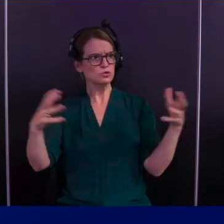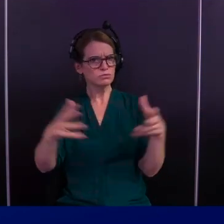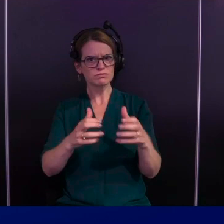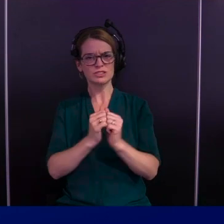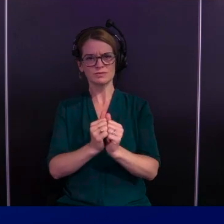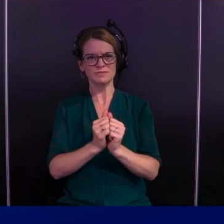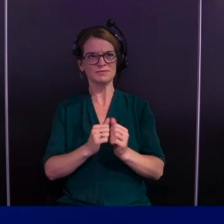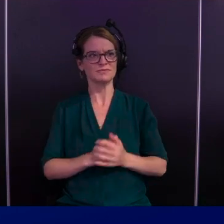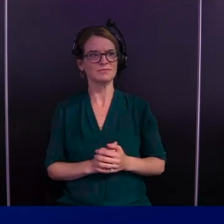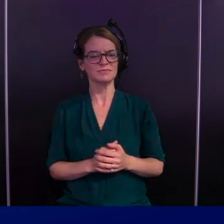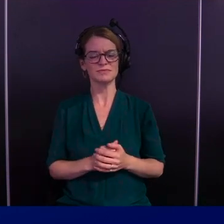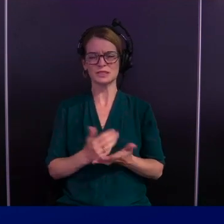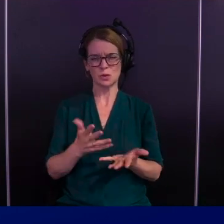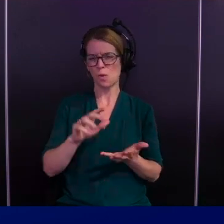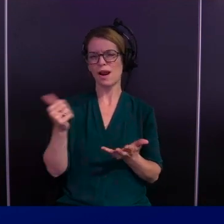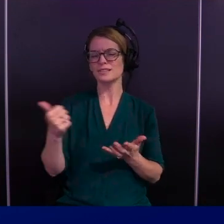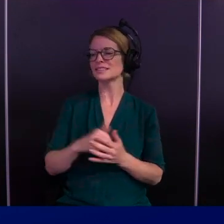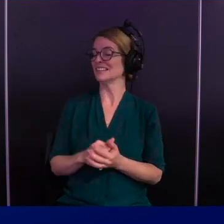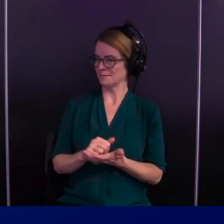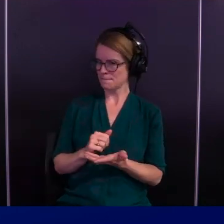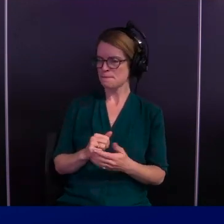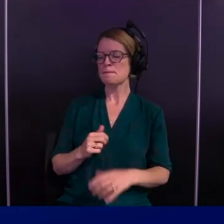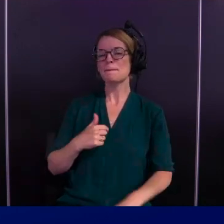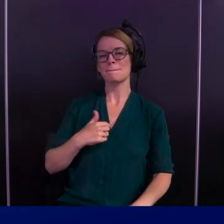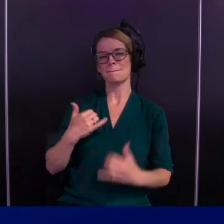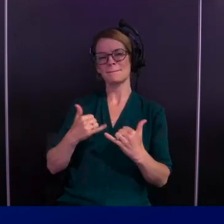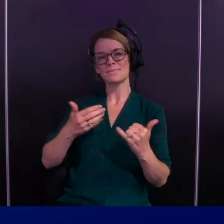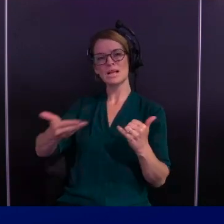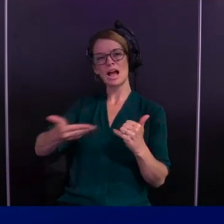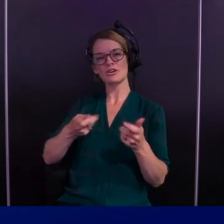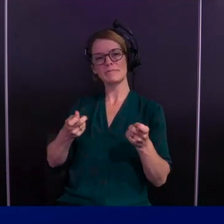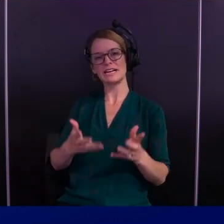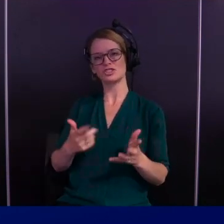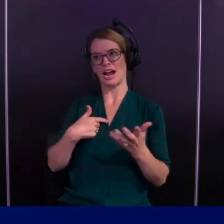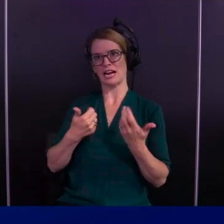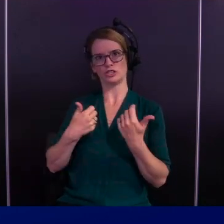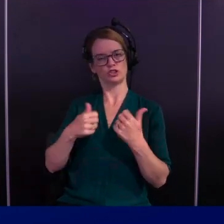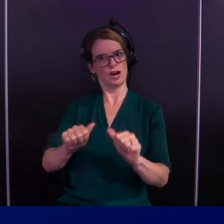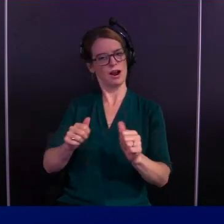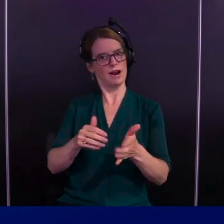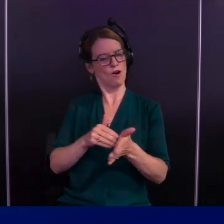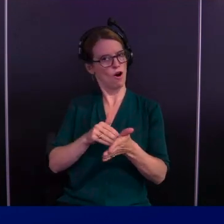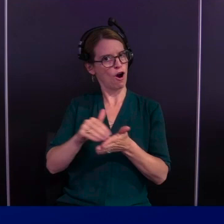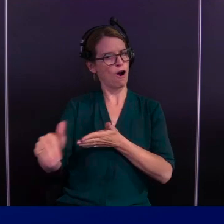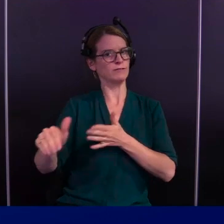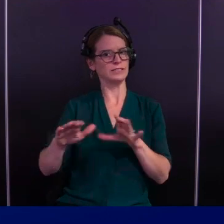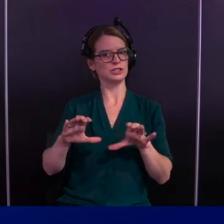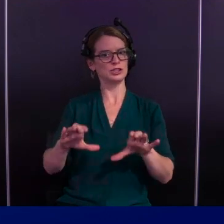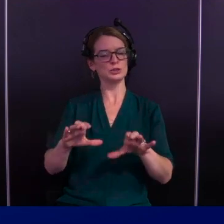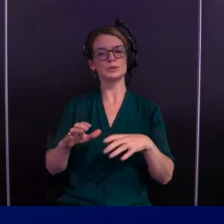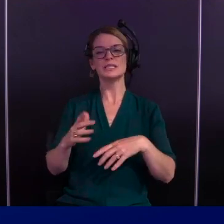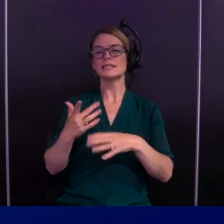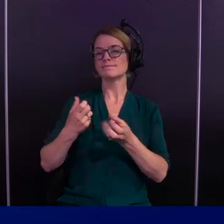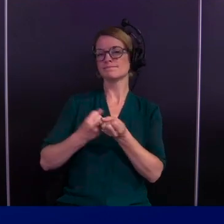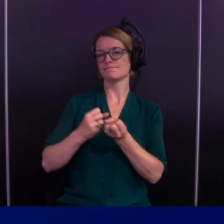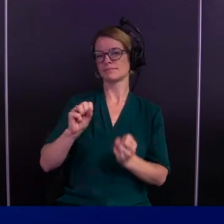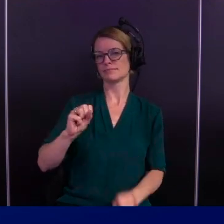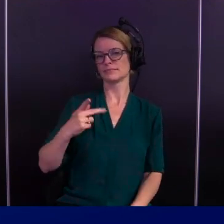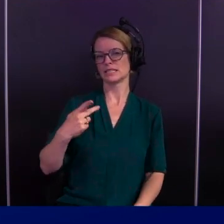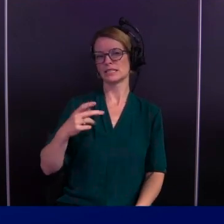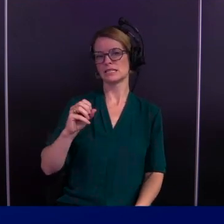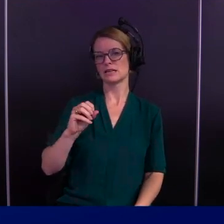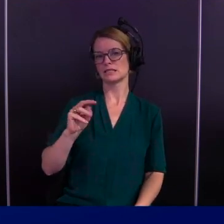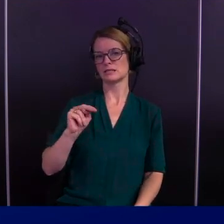especially now that I'm a hiring manager, that I try and practice as much as I possibly can is sponsorship. So I'm in meetings where they're talking